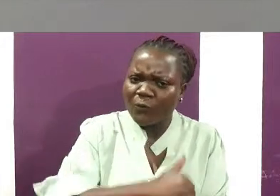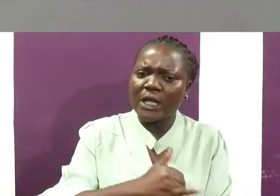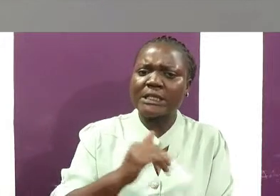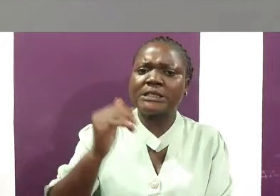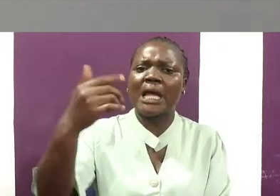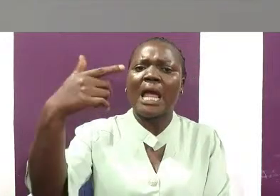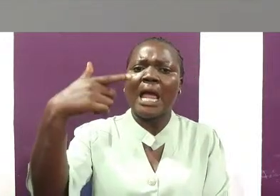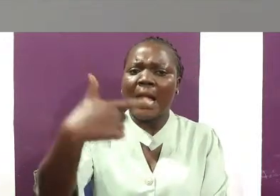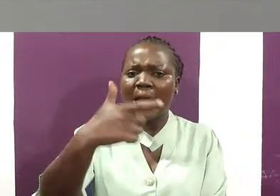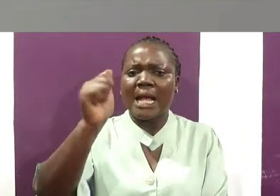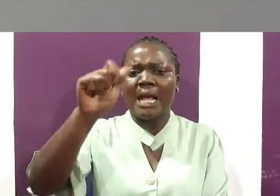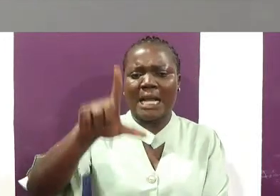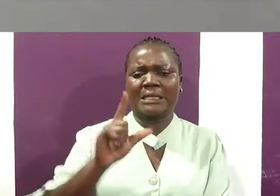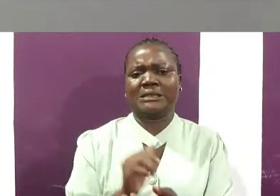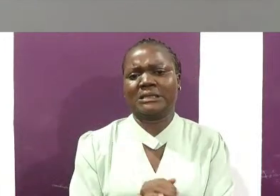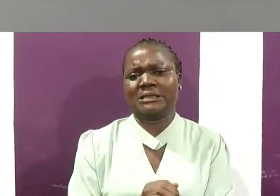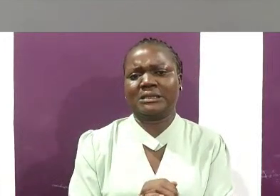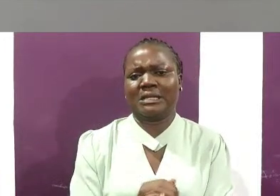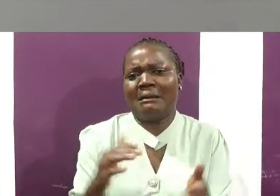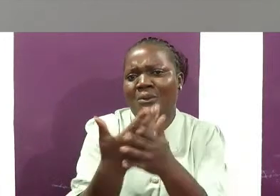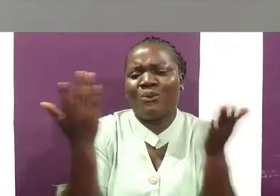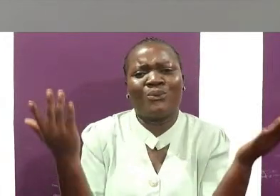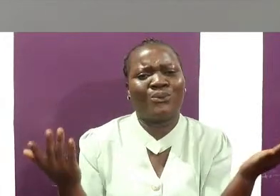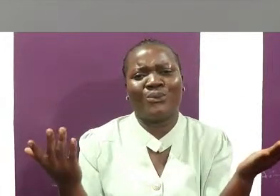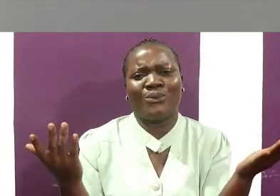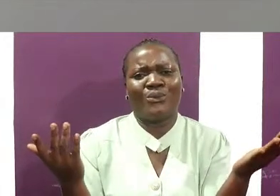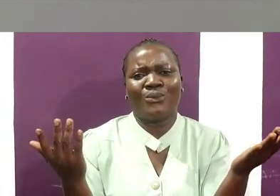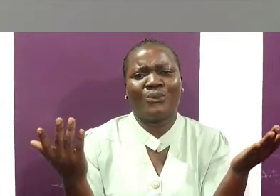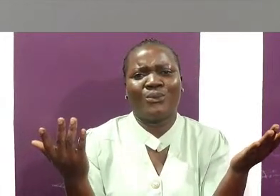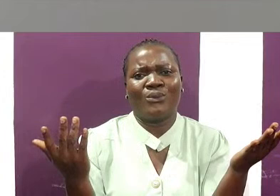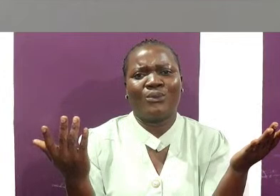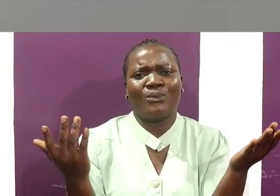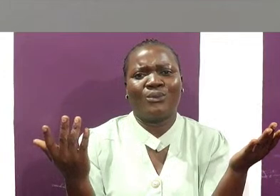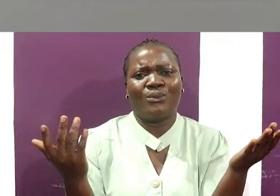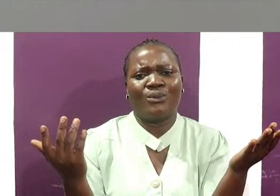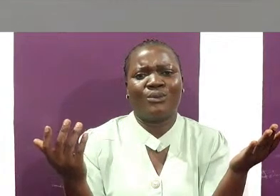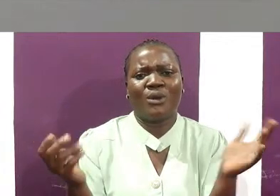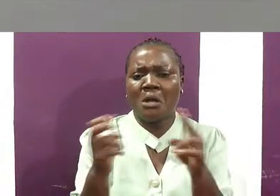Jesus Christ was clearly portrayed among you as crucified?